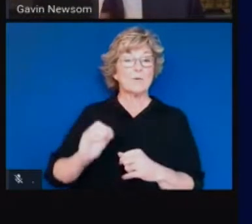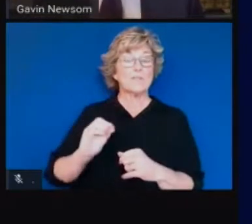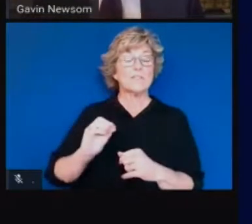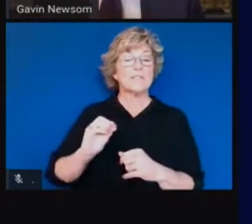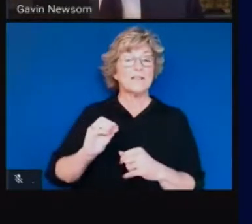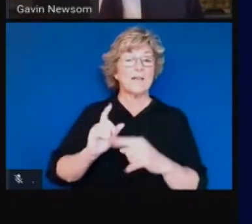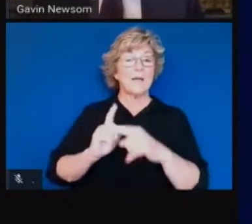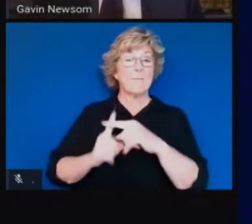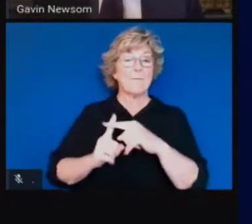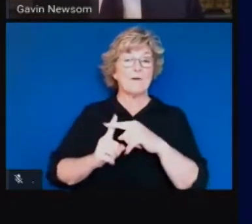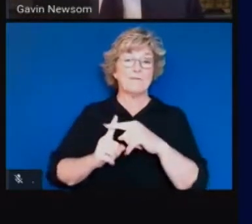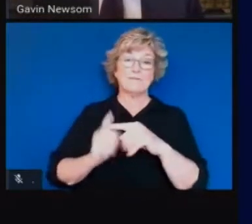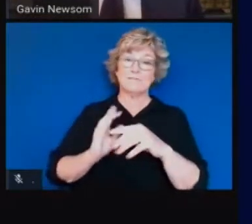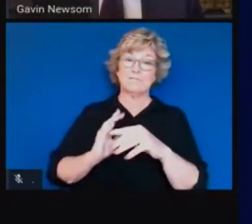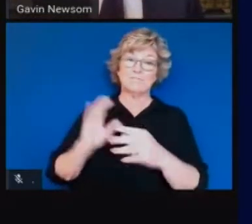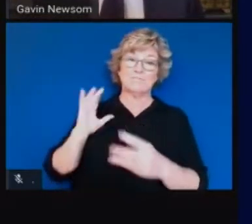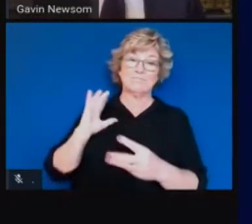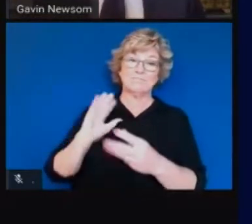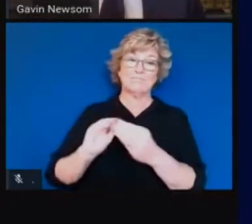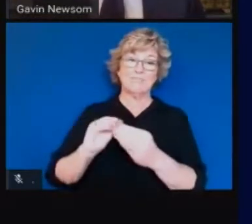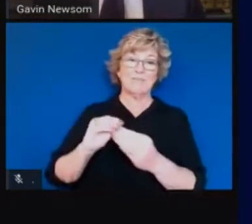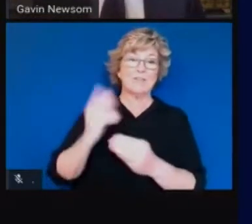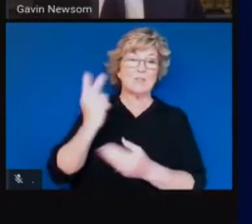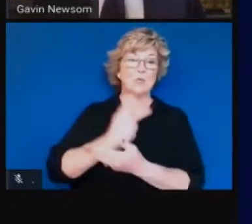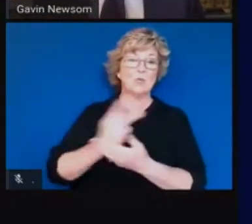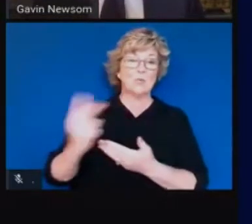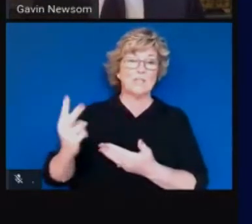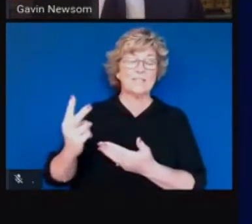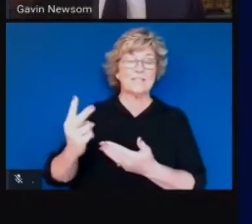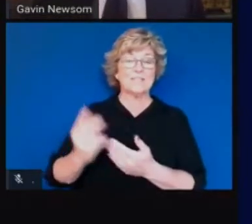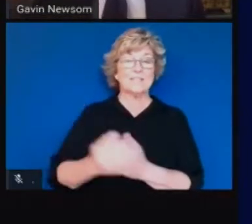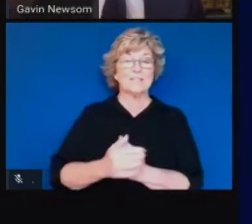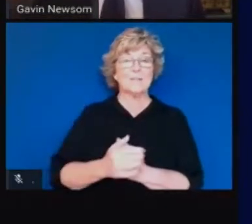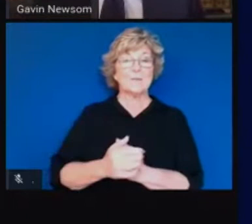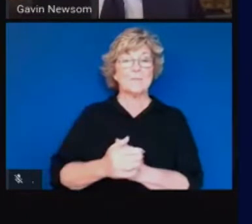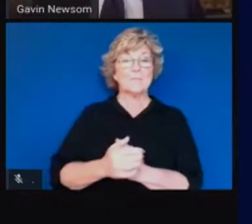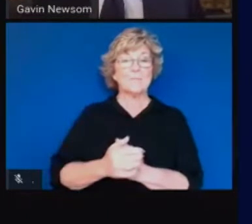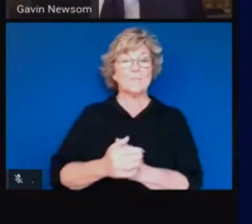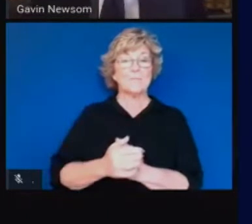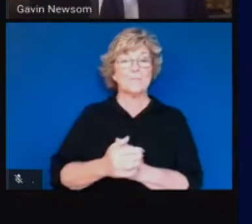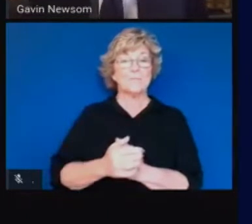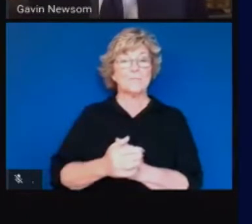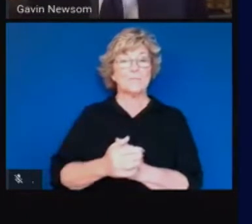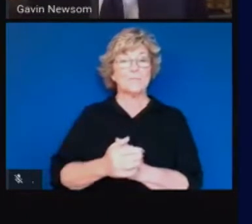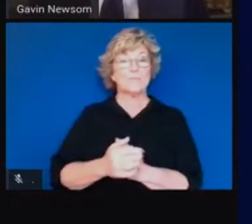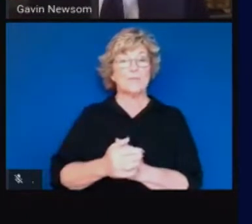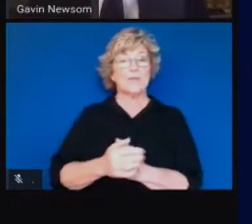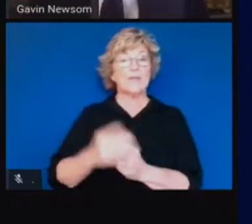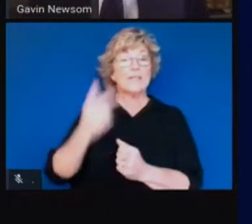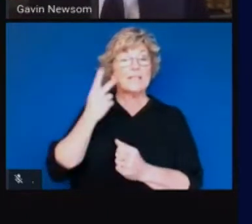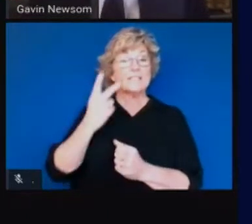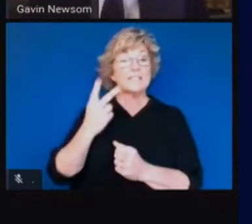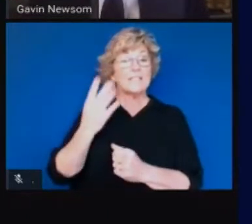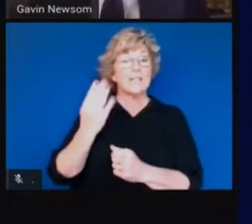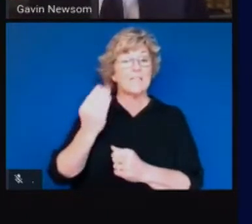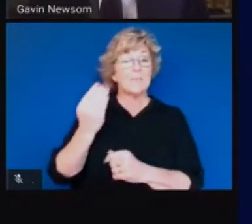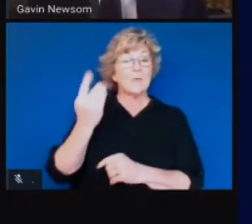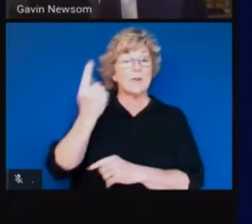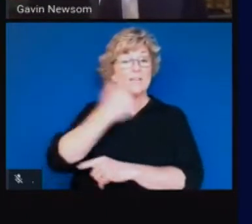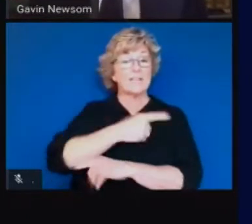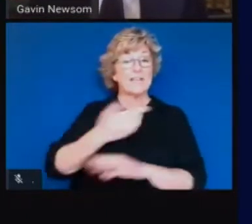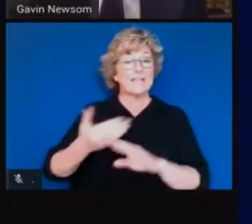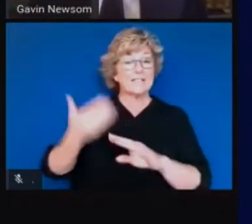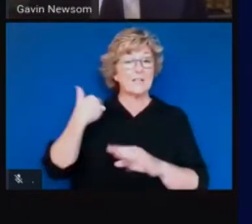a 14-day band. Let's take a look as we get to this next slide, where we were just 14 days ago, though.